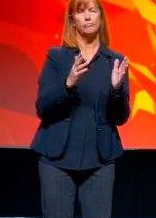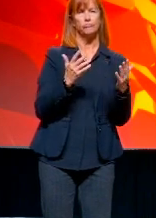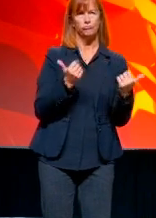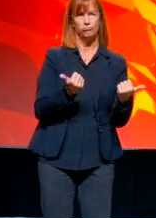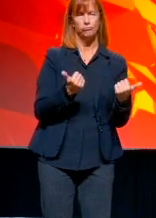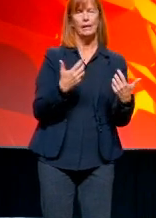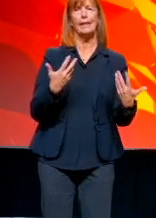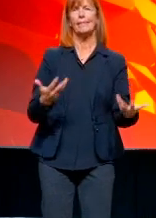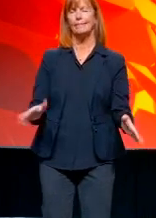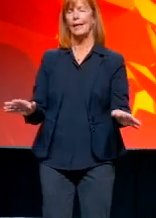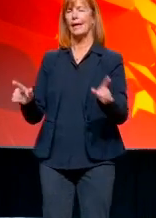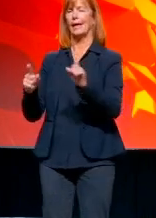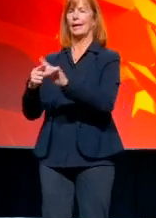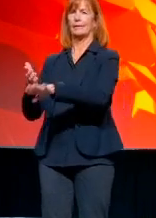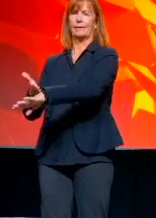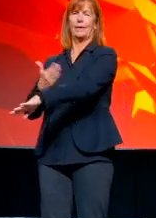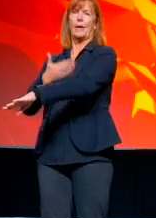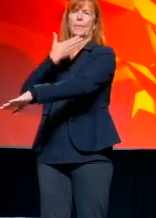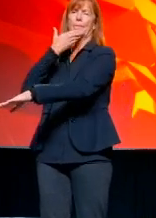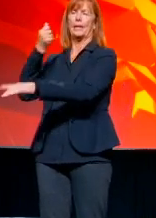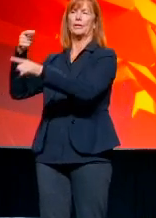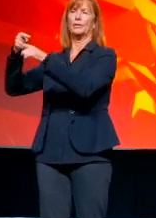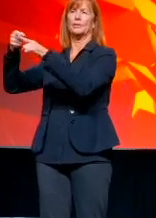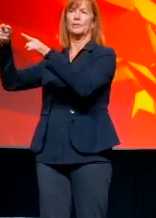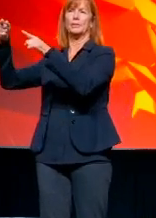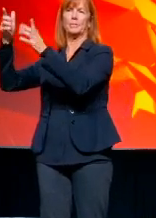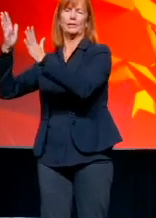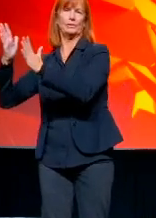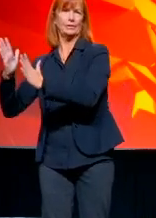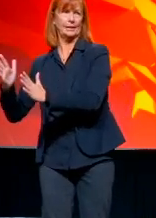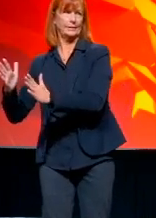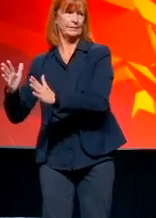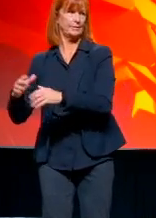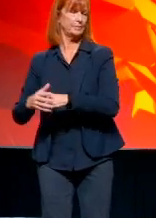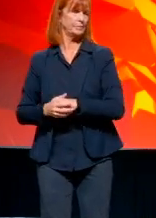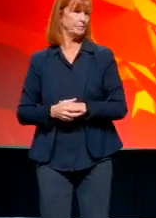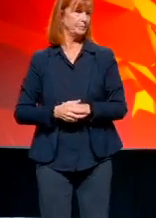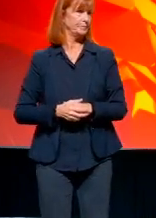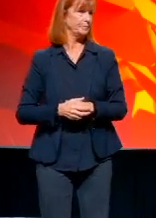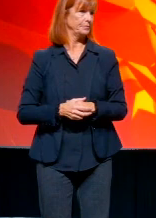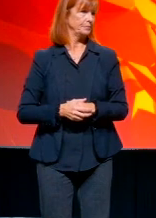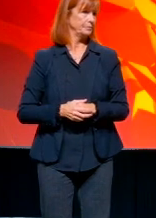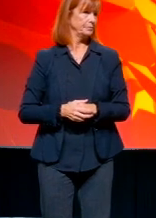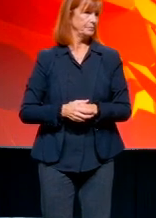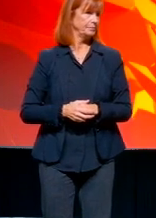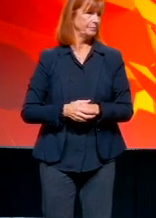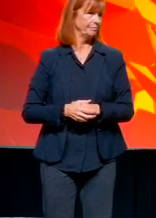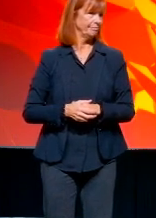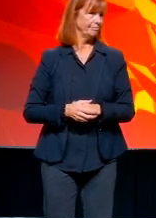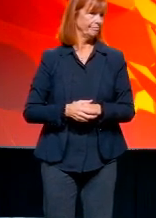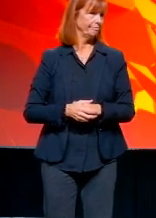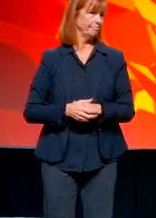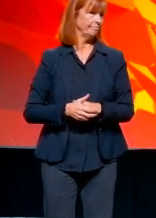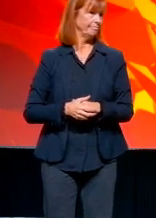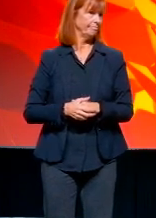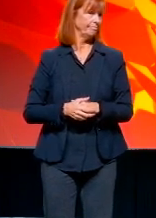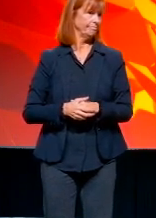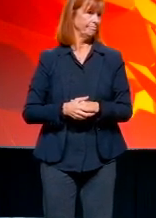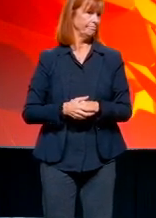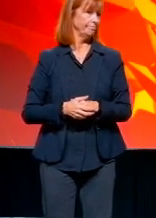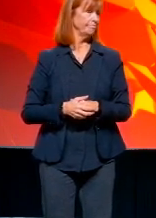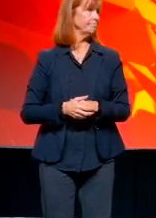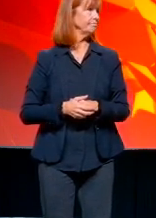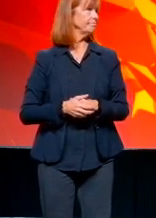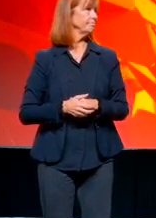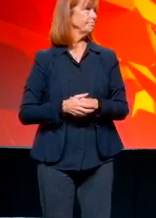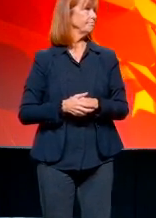this generalist approach allows us to build better specialist solutions. And for that, because robotics are